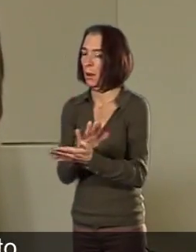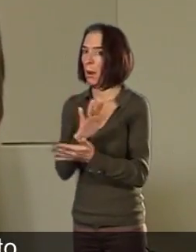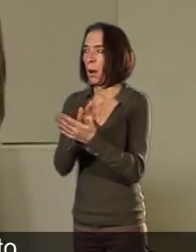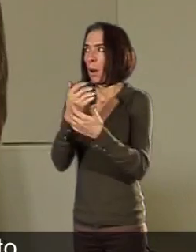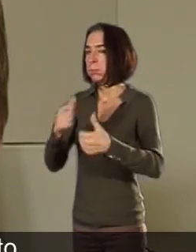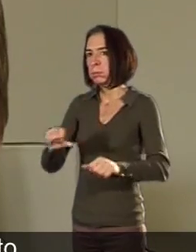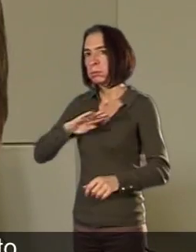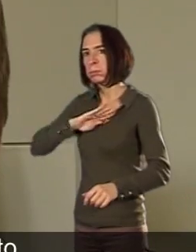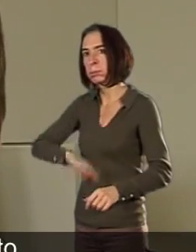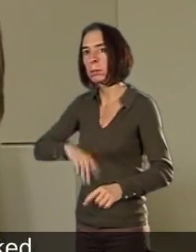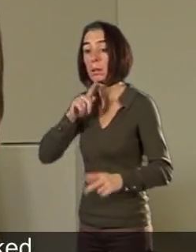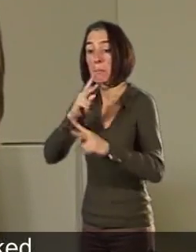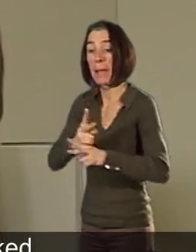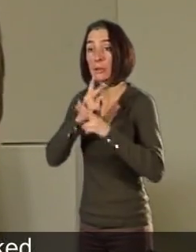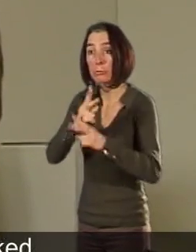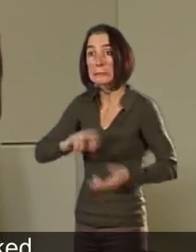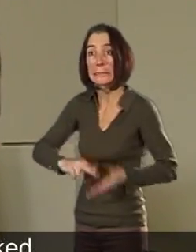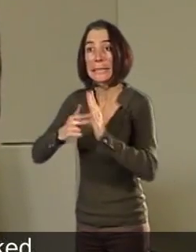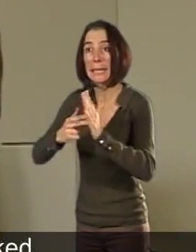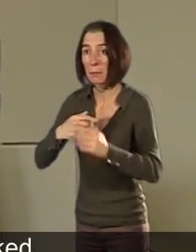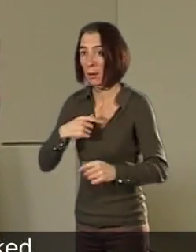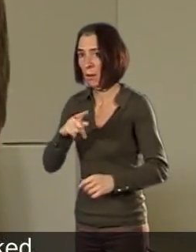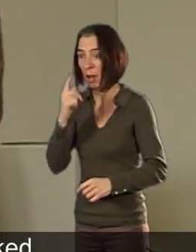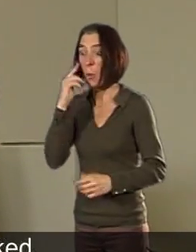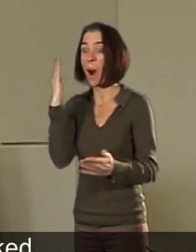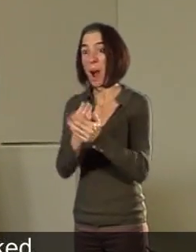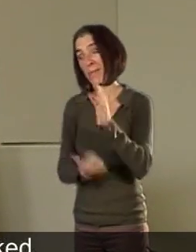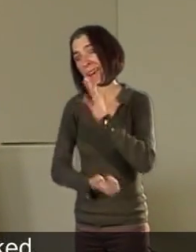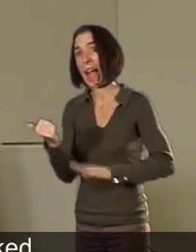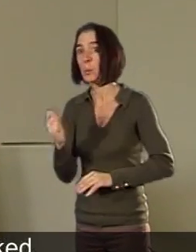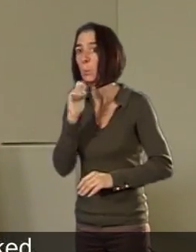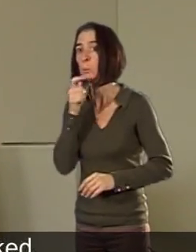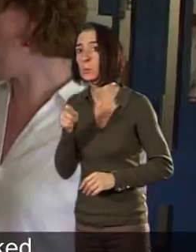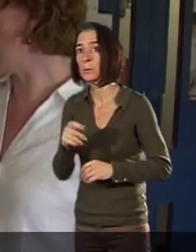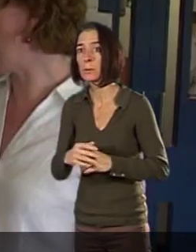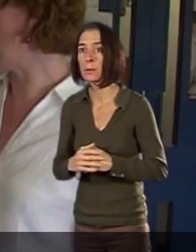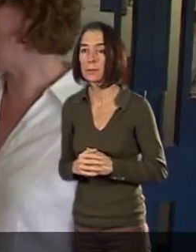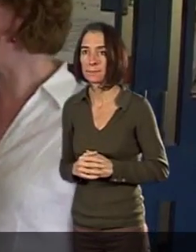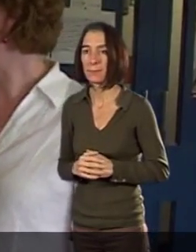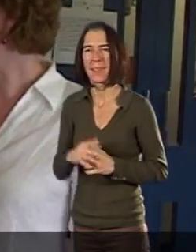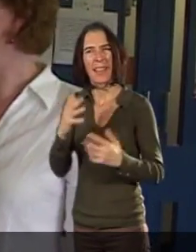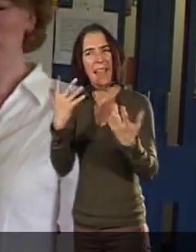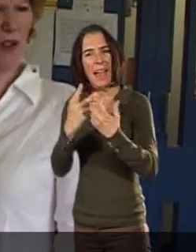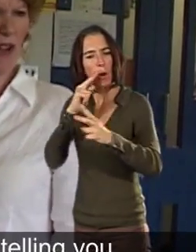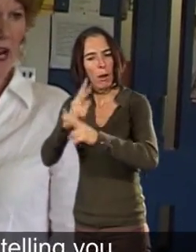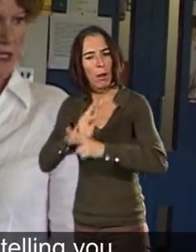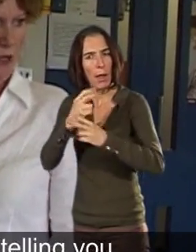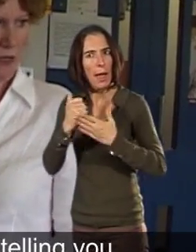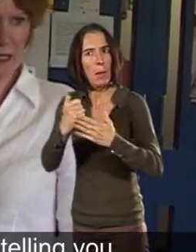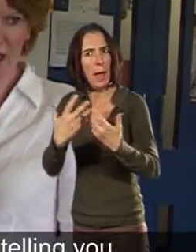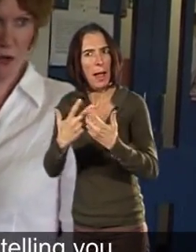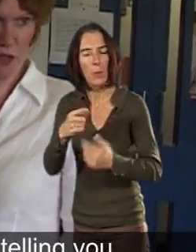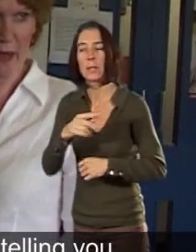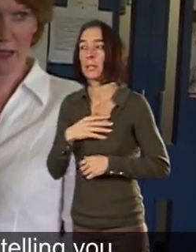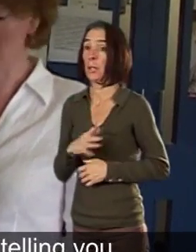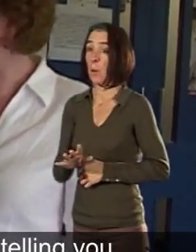mentoring scheme because I really thought he was going to end up getting chucked out of school. How did the mentoring help? Instead of being